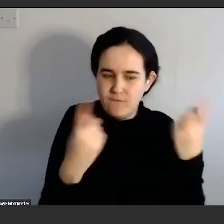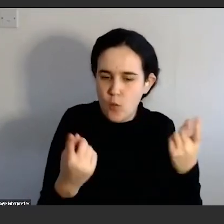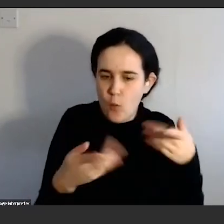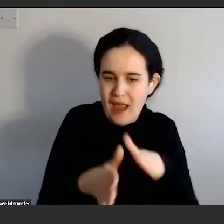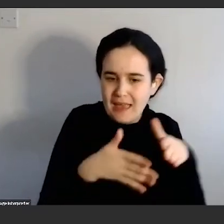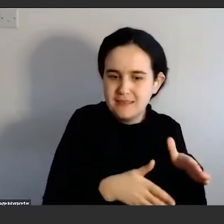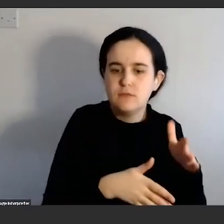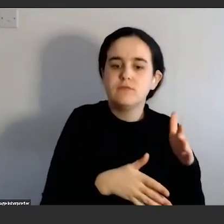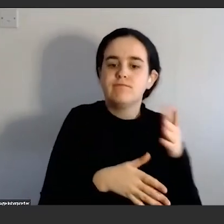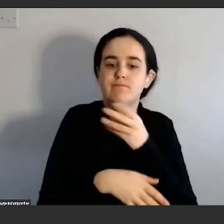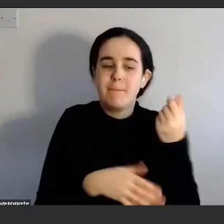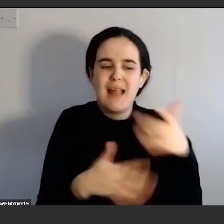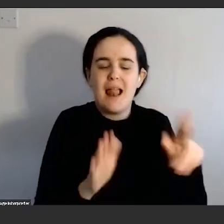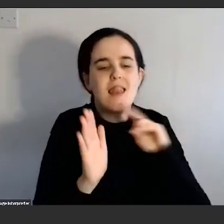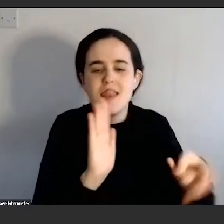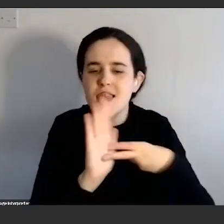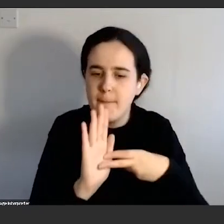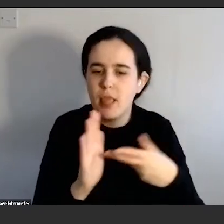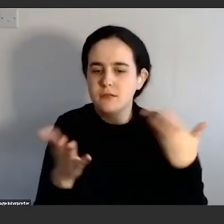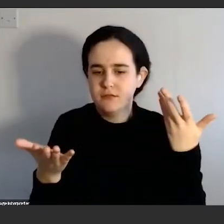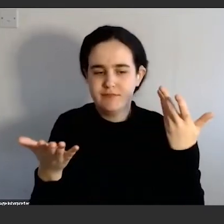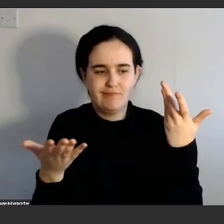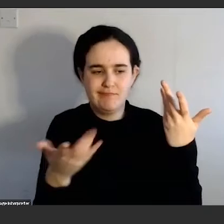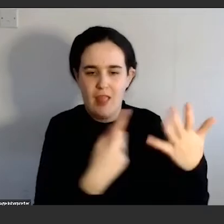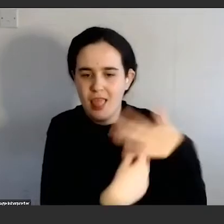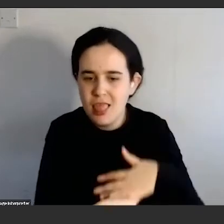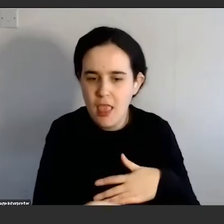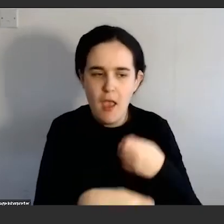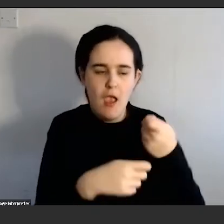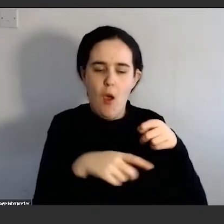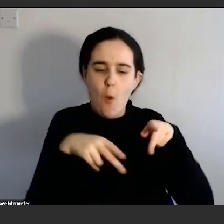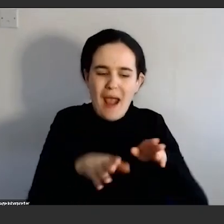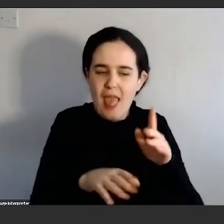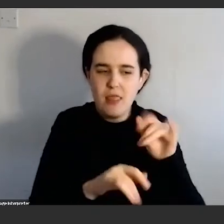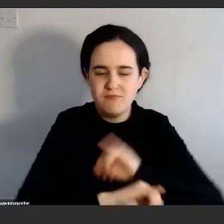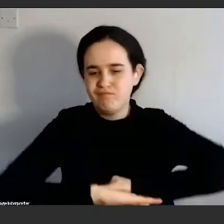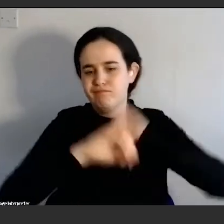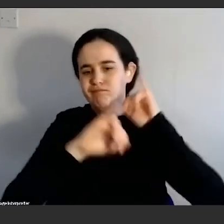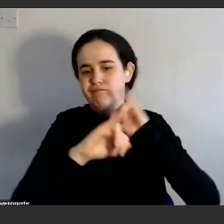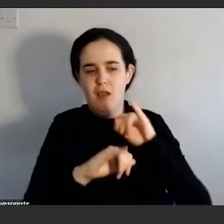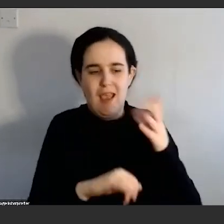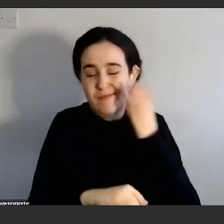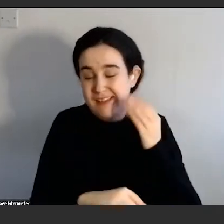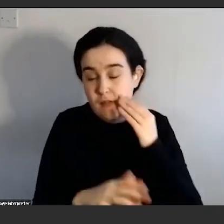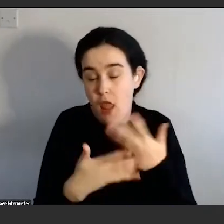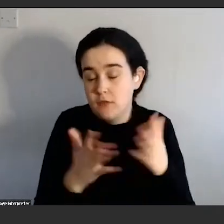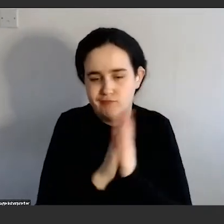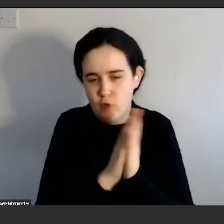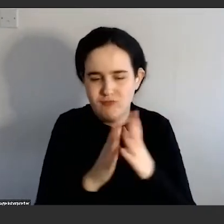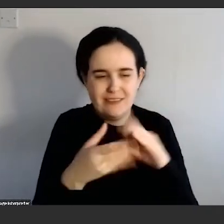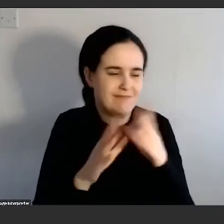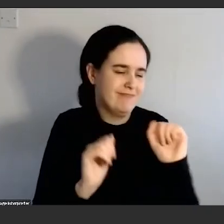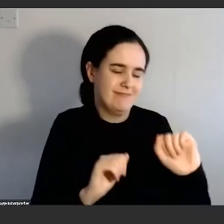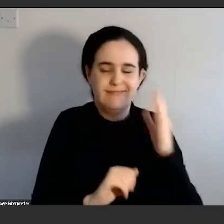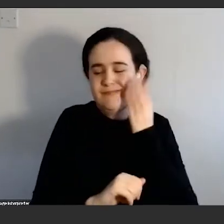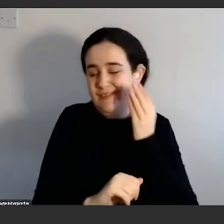is deemed in the sense of help, and yet it is very reminiscent of being assaulted all over again,